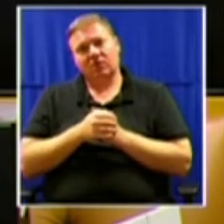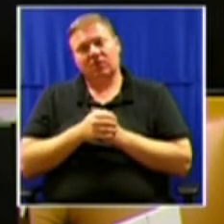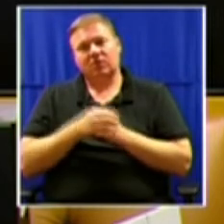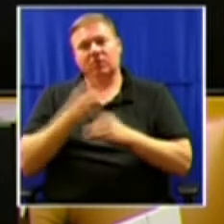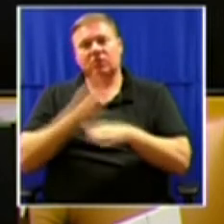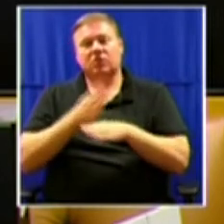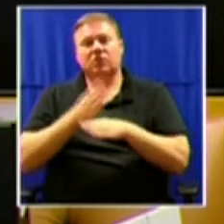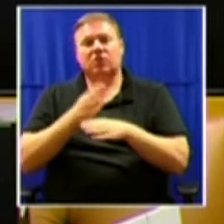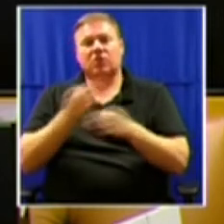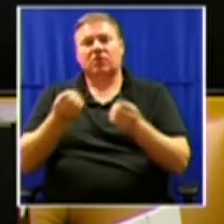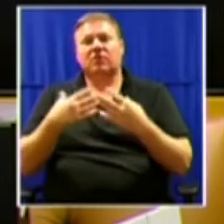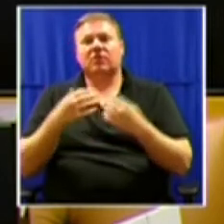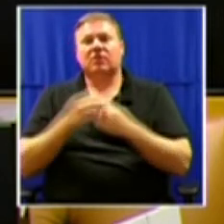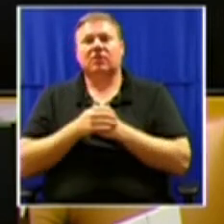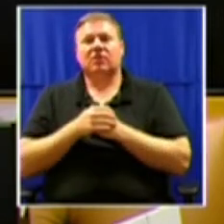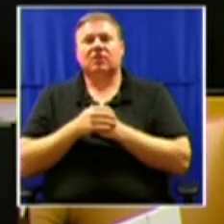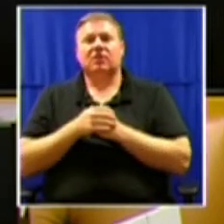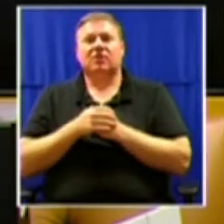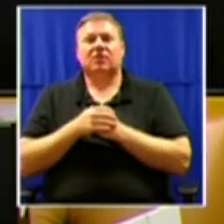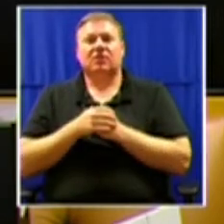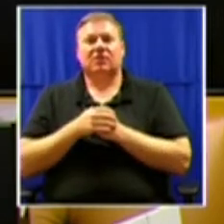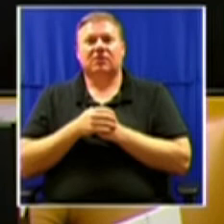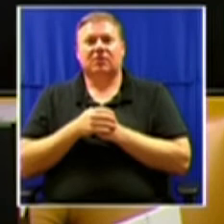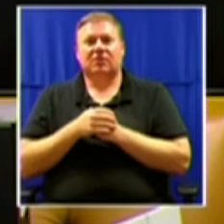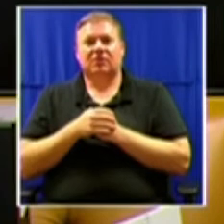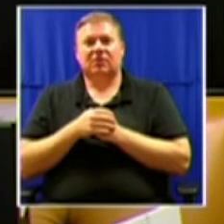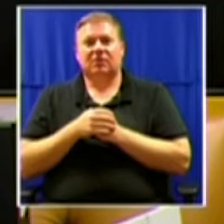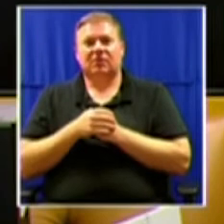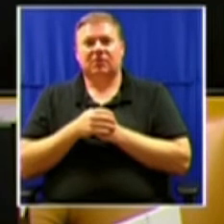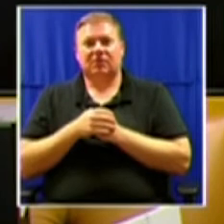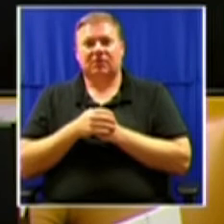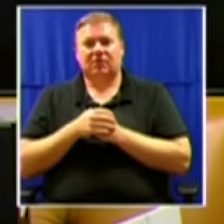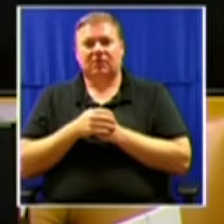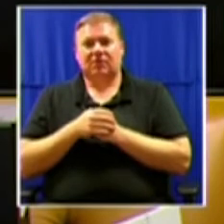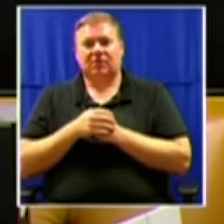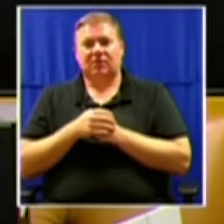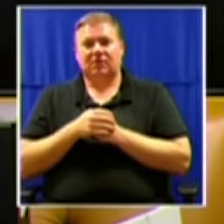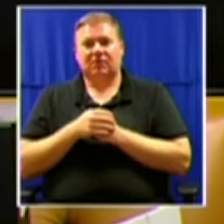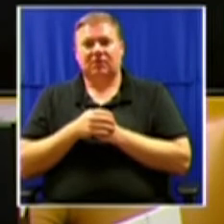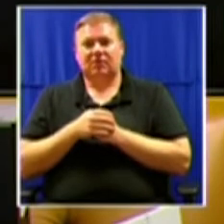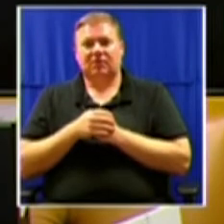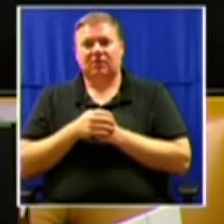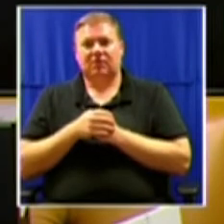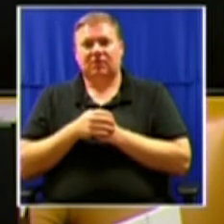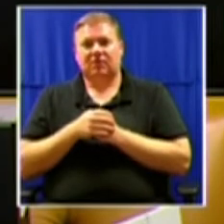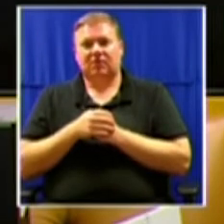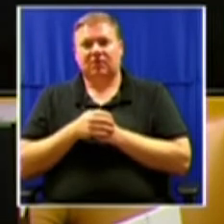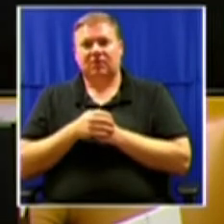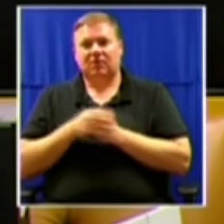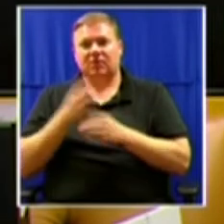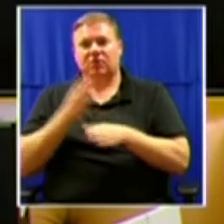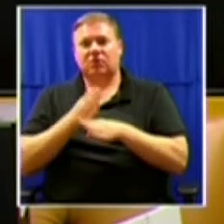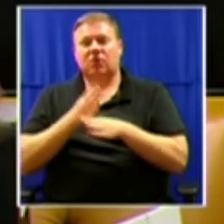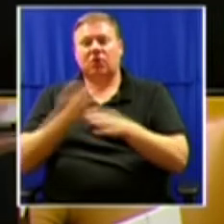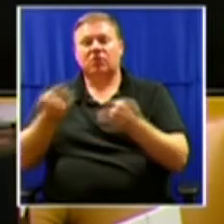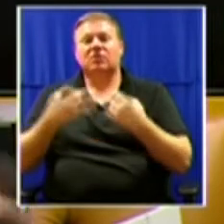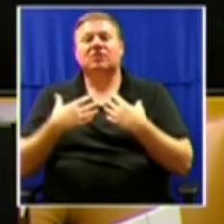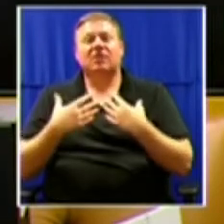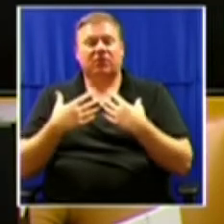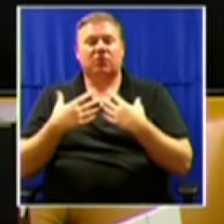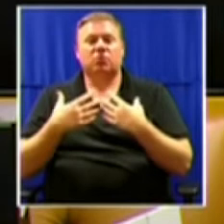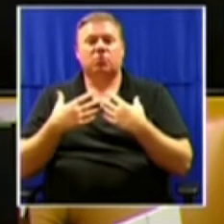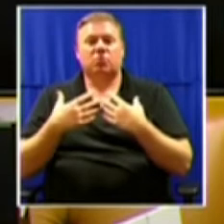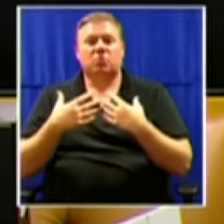given to me. Honourable Minister, will you also just speak into the mic, please? We can't hear you. This task was given to me while I was sitting here because the emergency for the